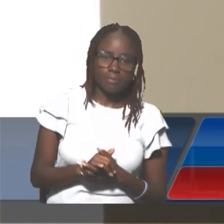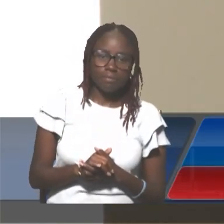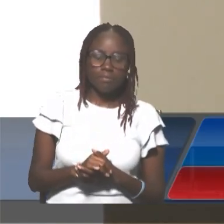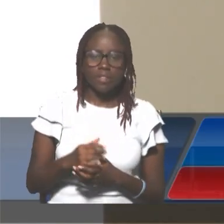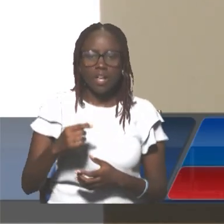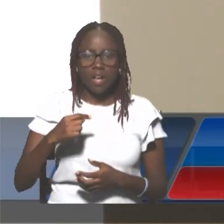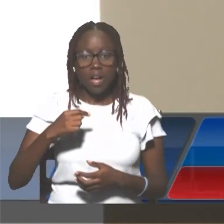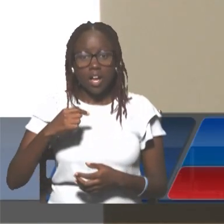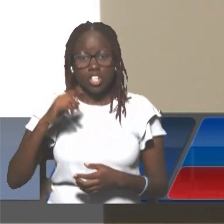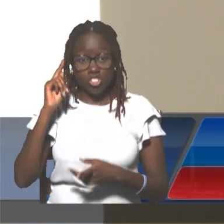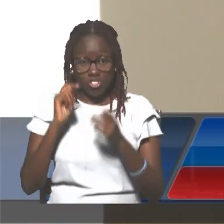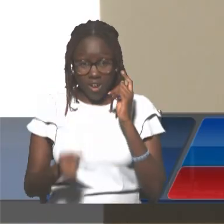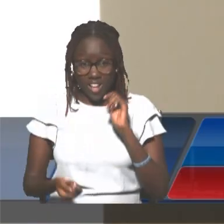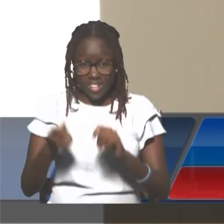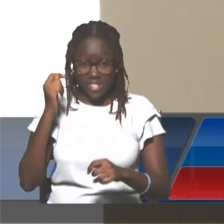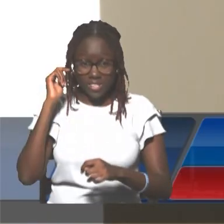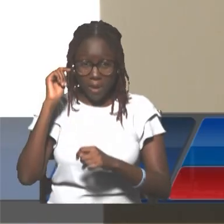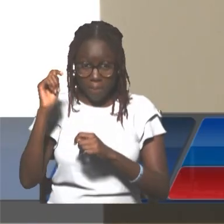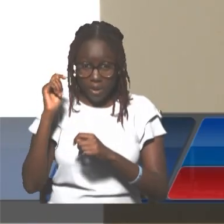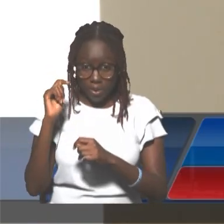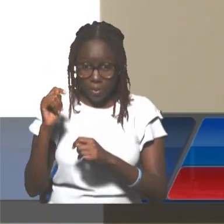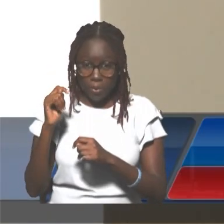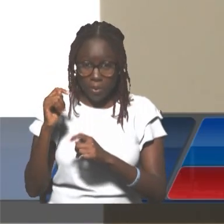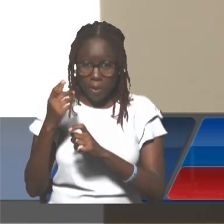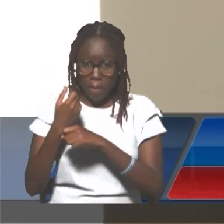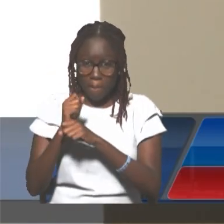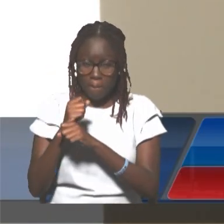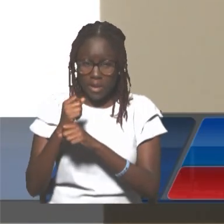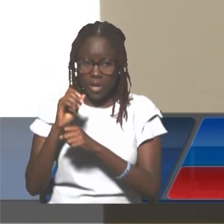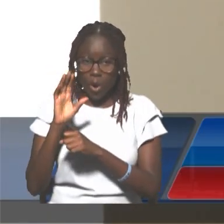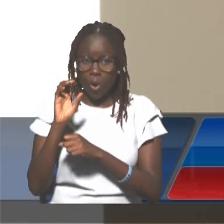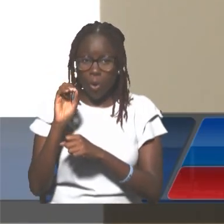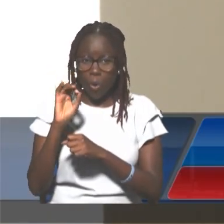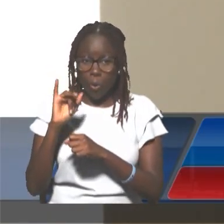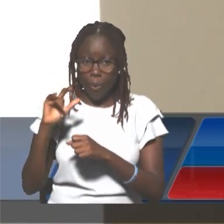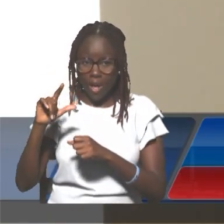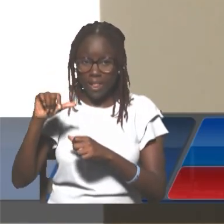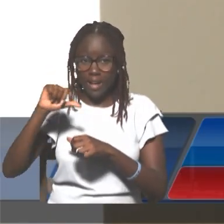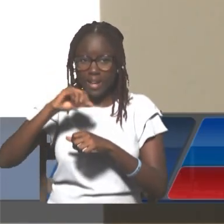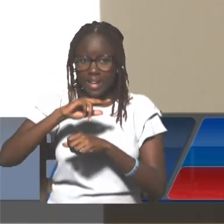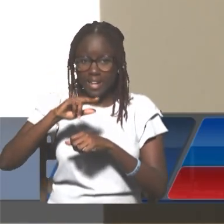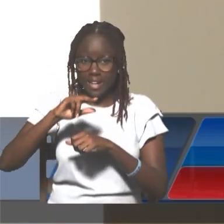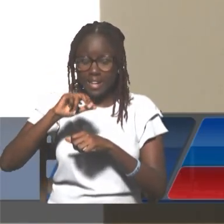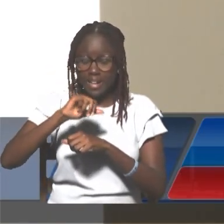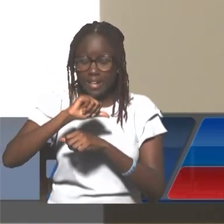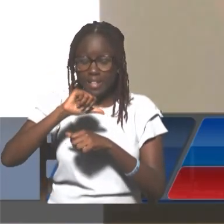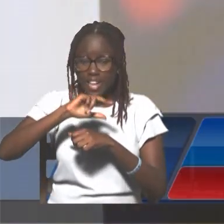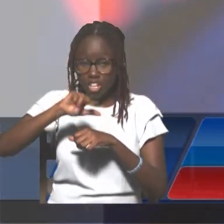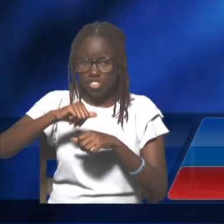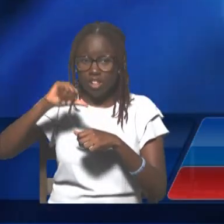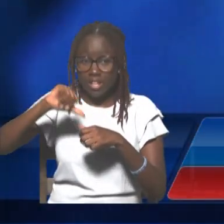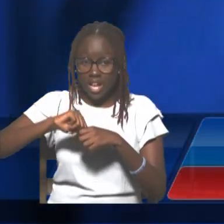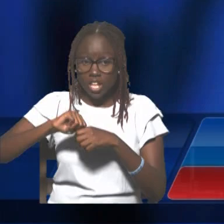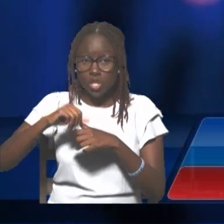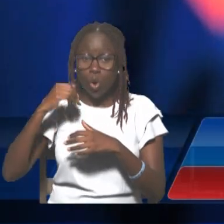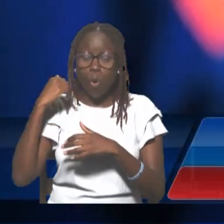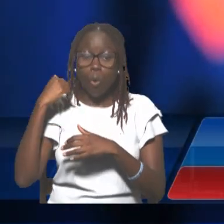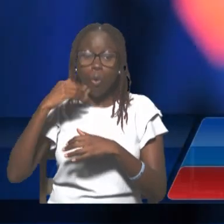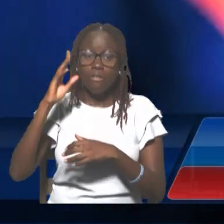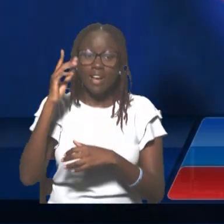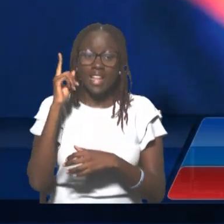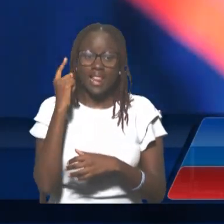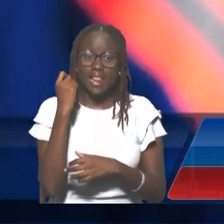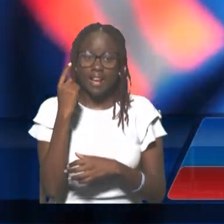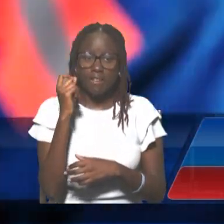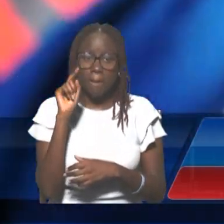oil and gas we produced since 1908, and we produced about 11 billion barrels of oil and